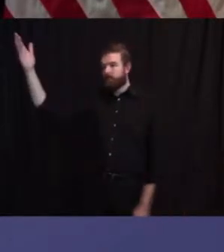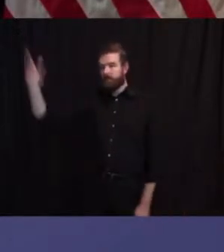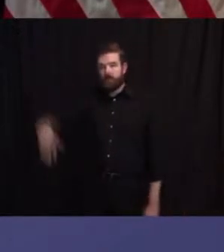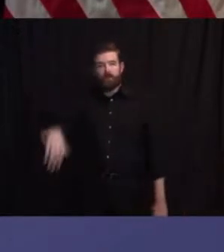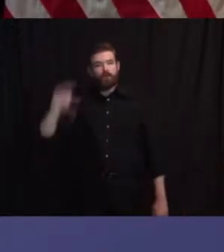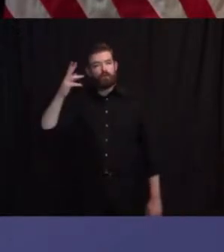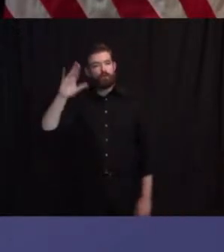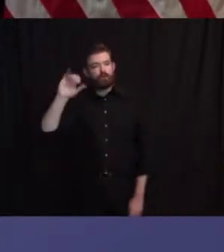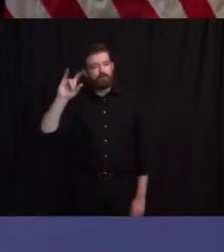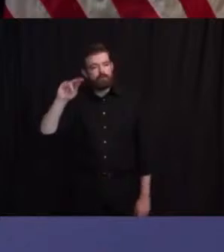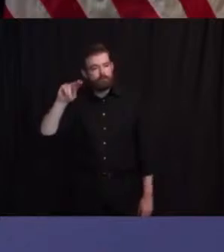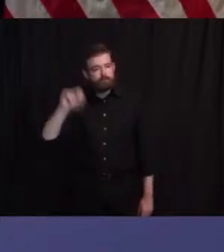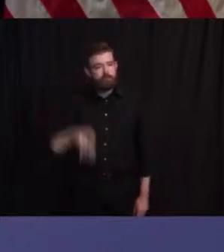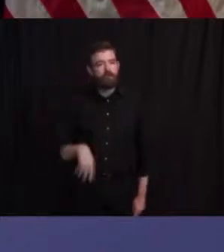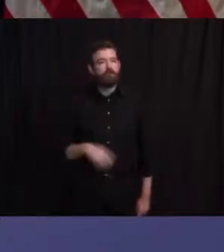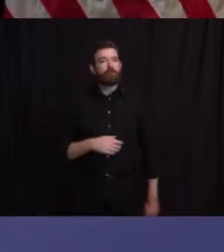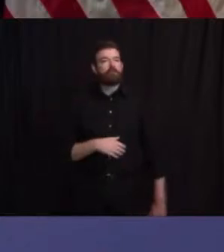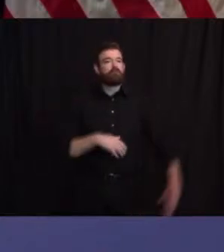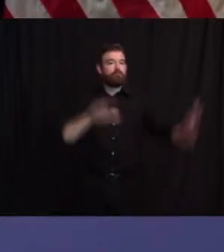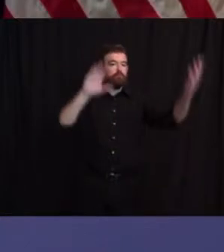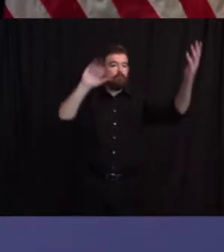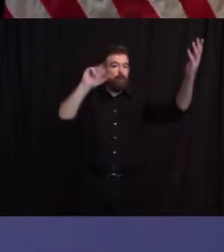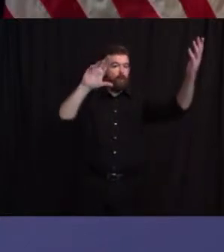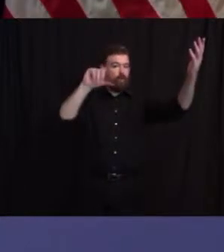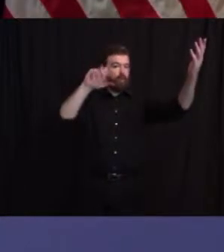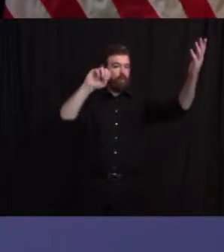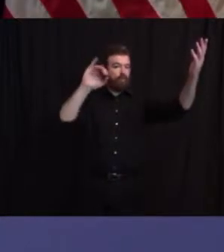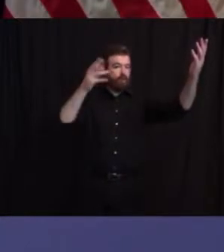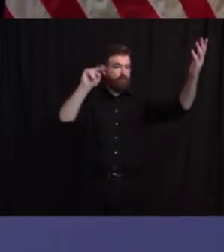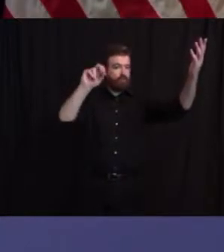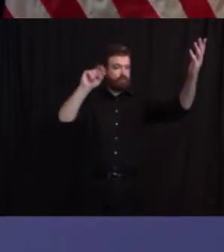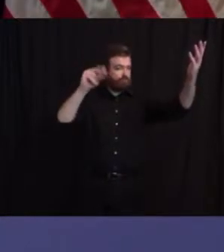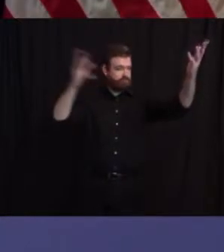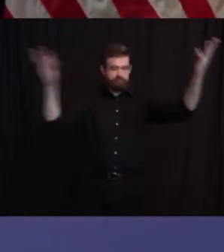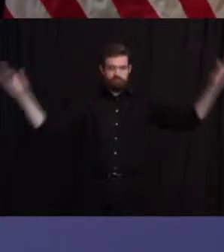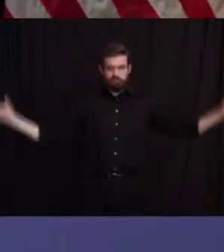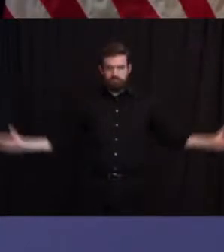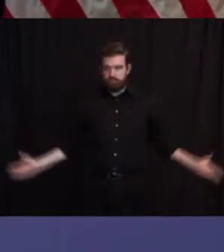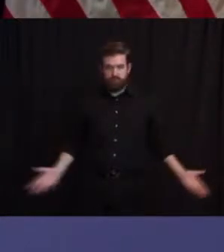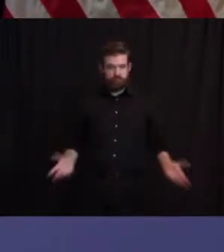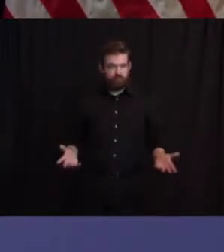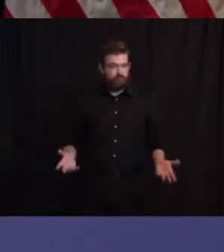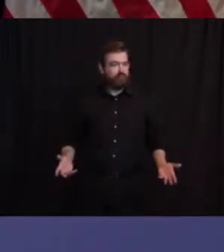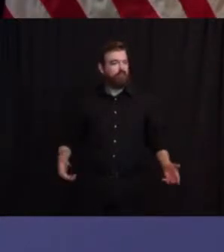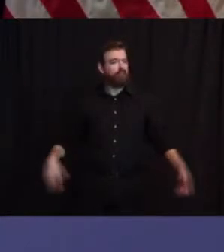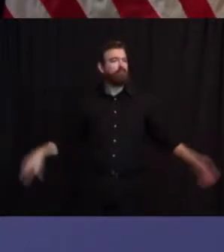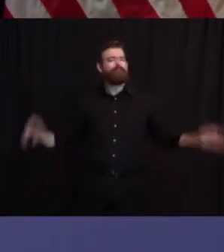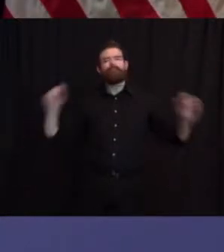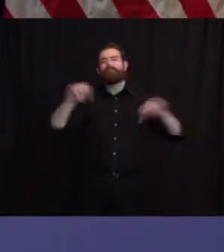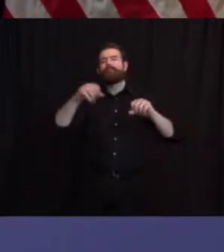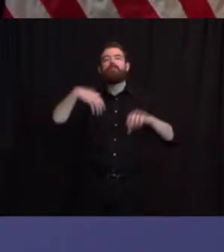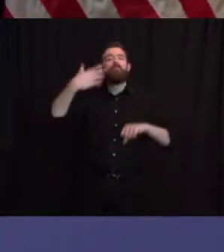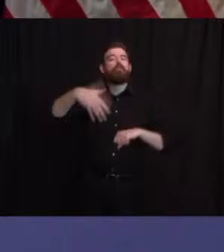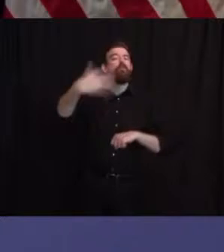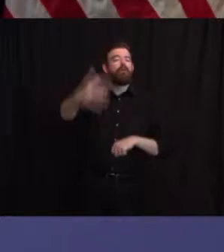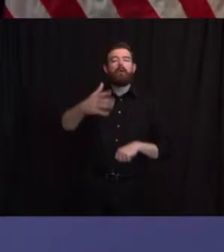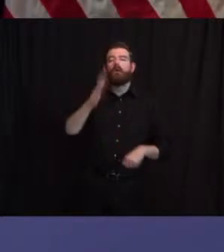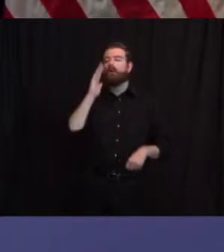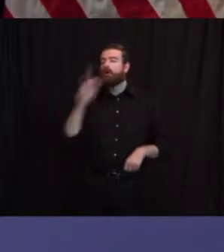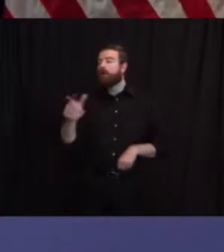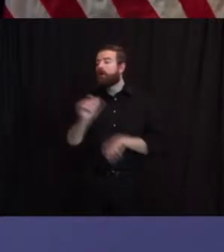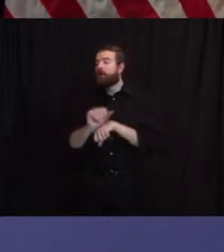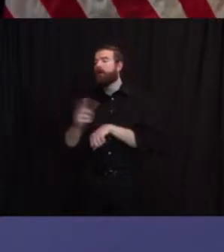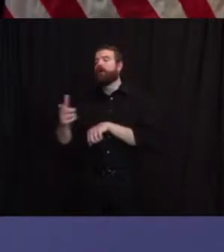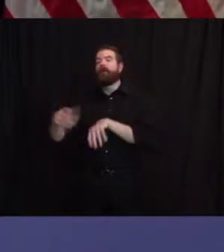Where are, either Judy, you or Ed is with us, where are new cases coming from, and survivor rate on vents? I think